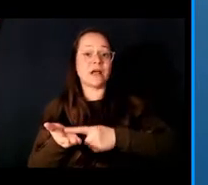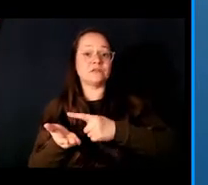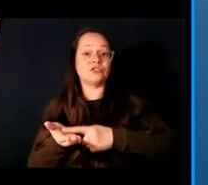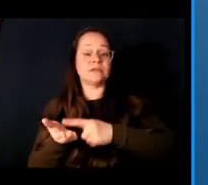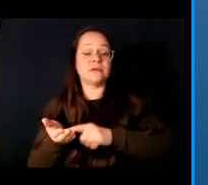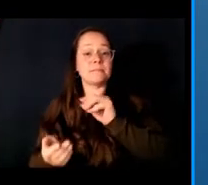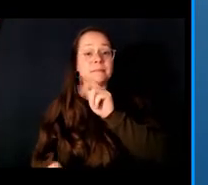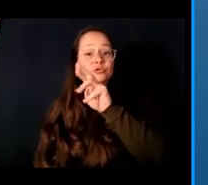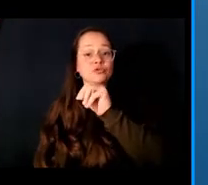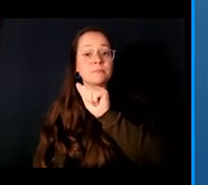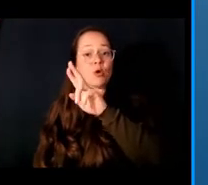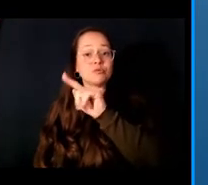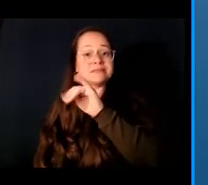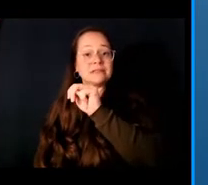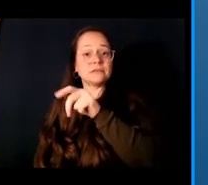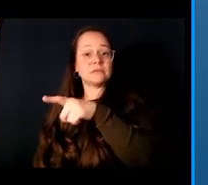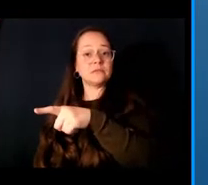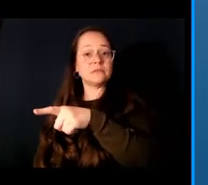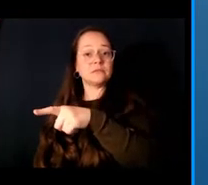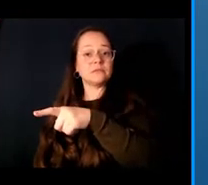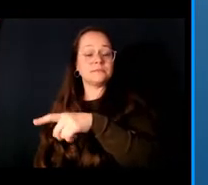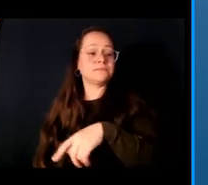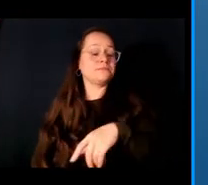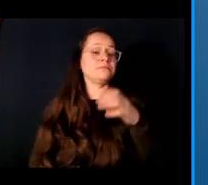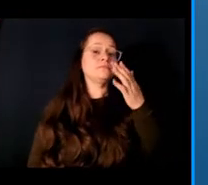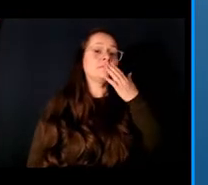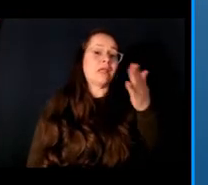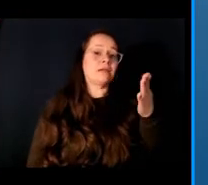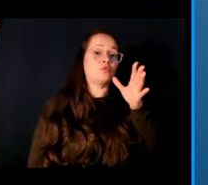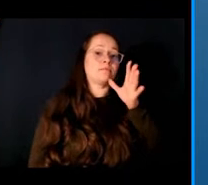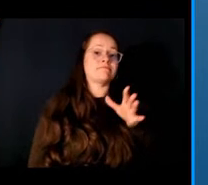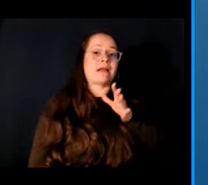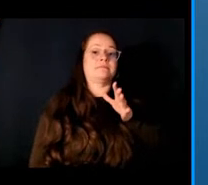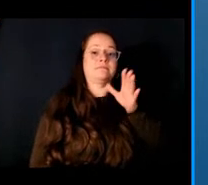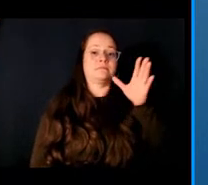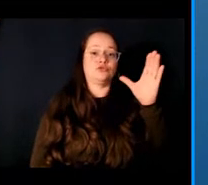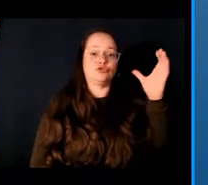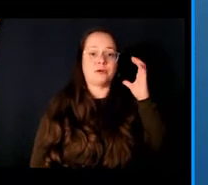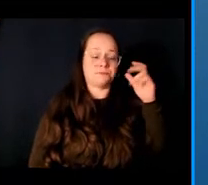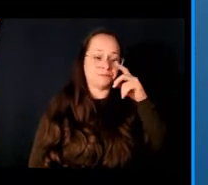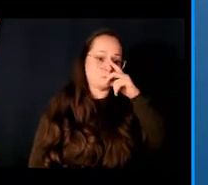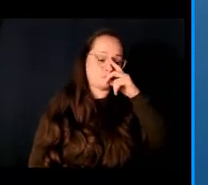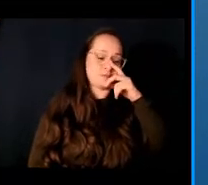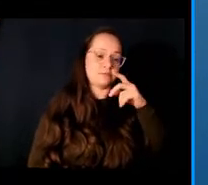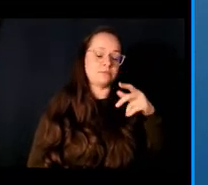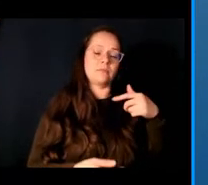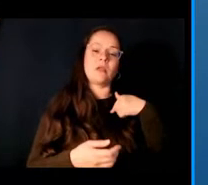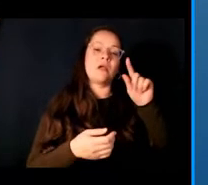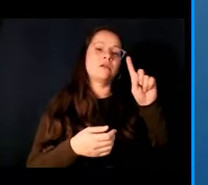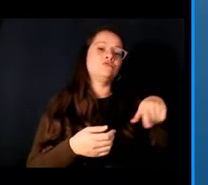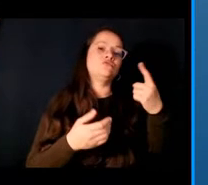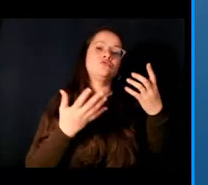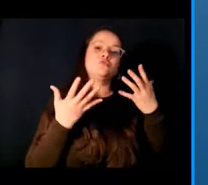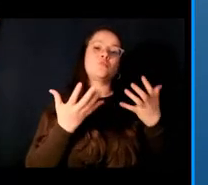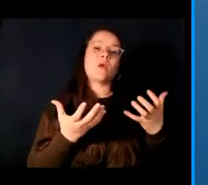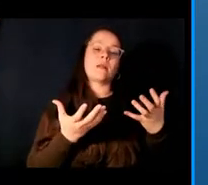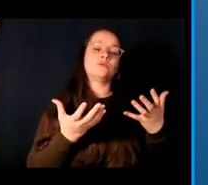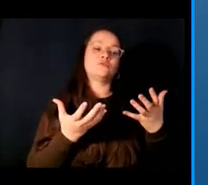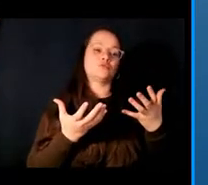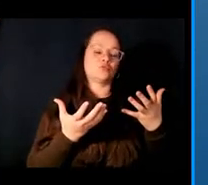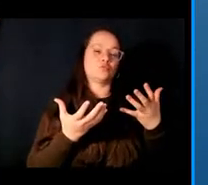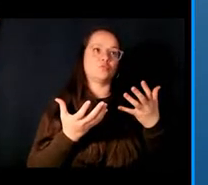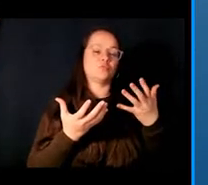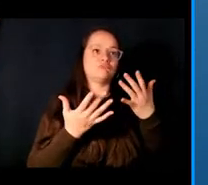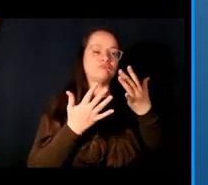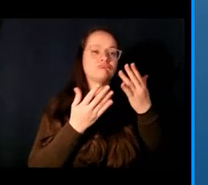sites can be thank you madam chair um I just want to reflect